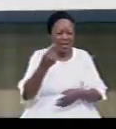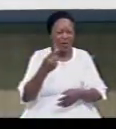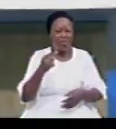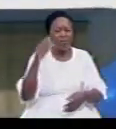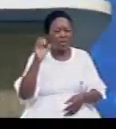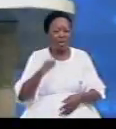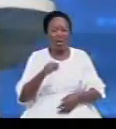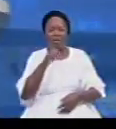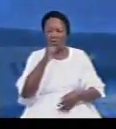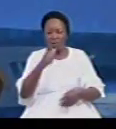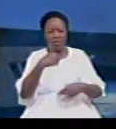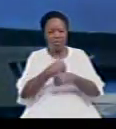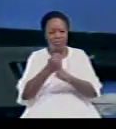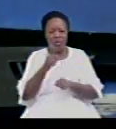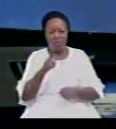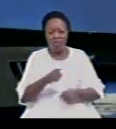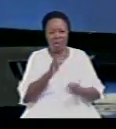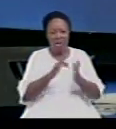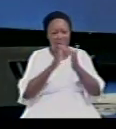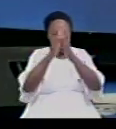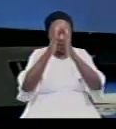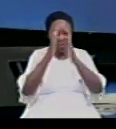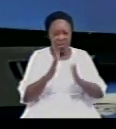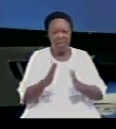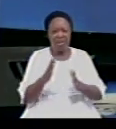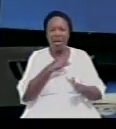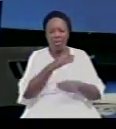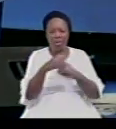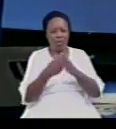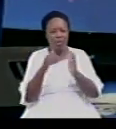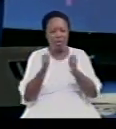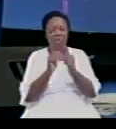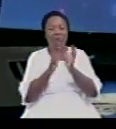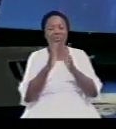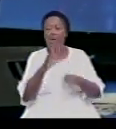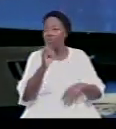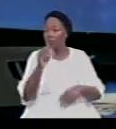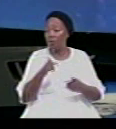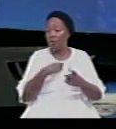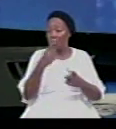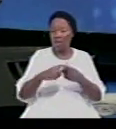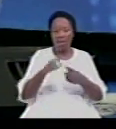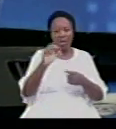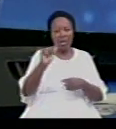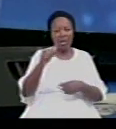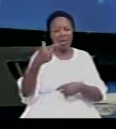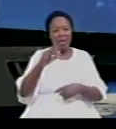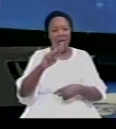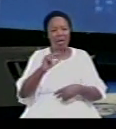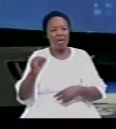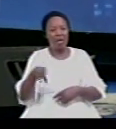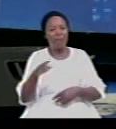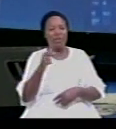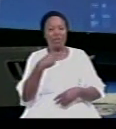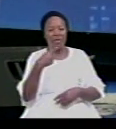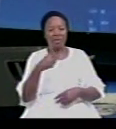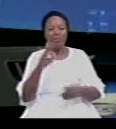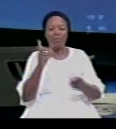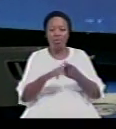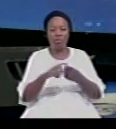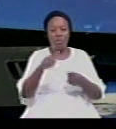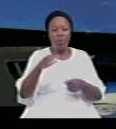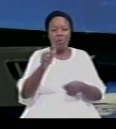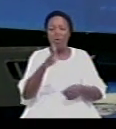has not made him an altogether Christian. And so then Agrippa said unto Paul, almost